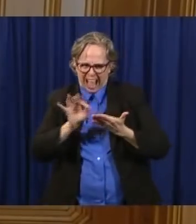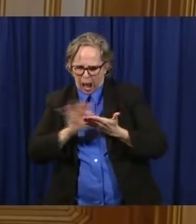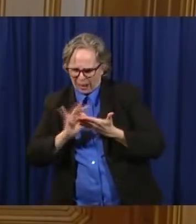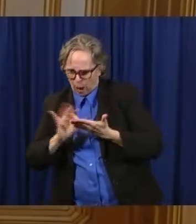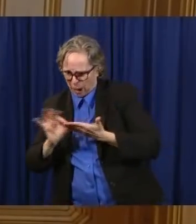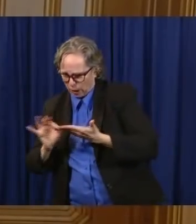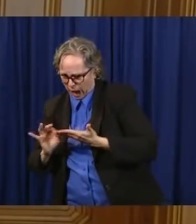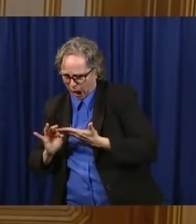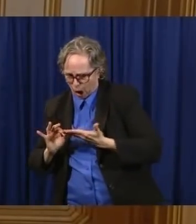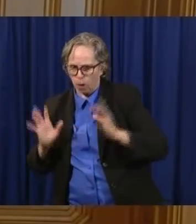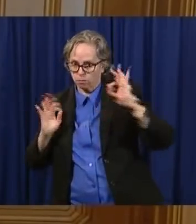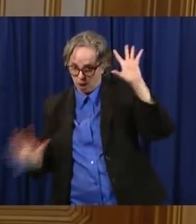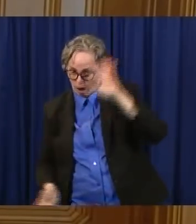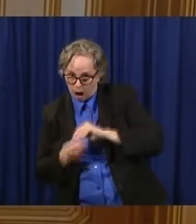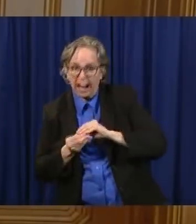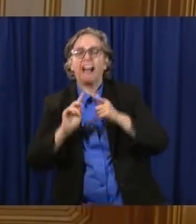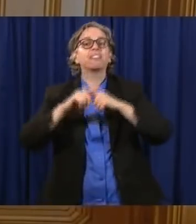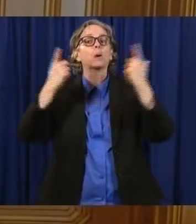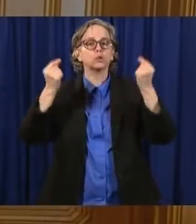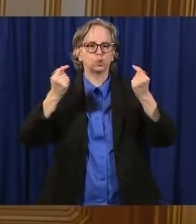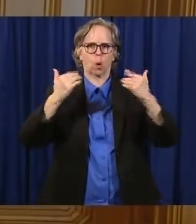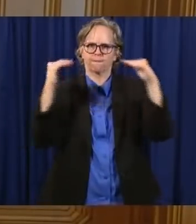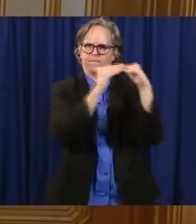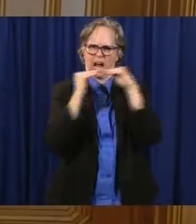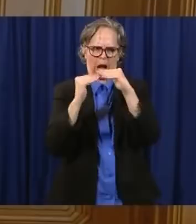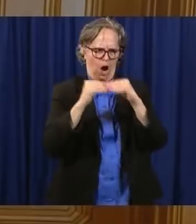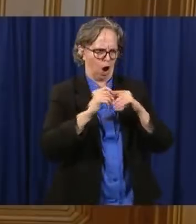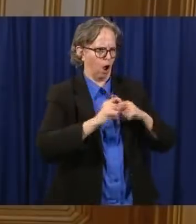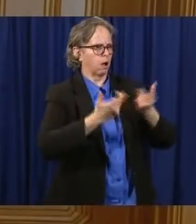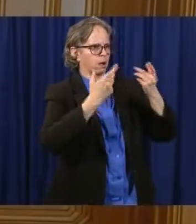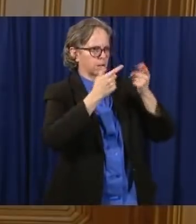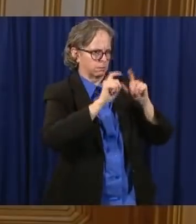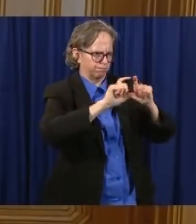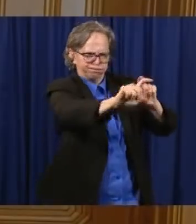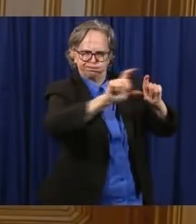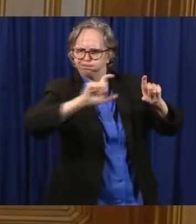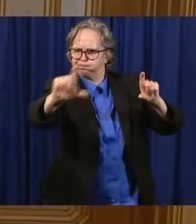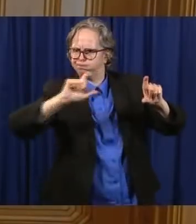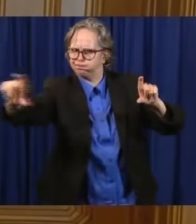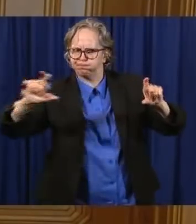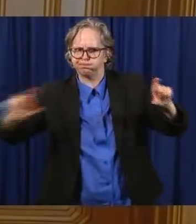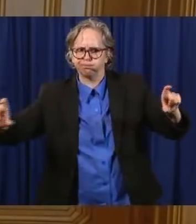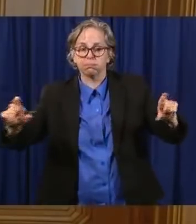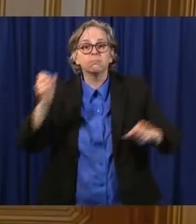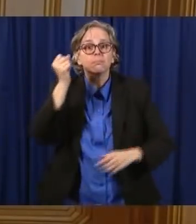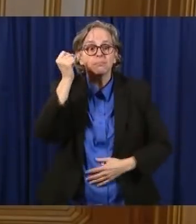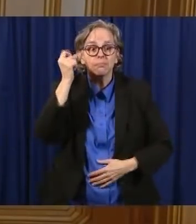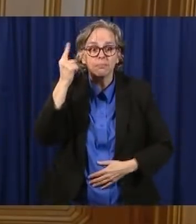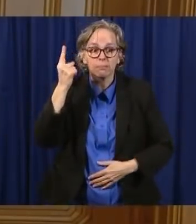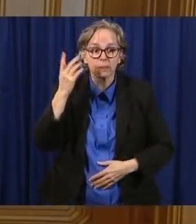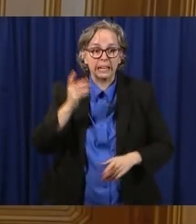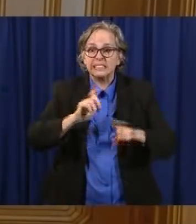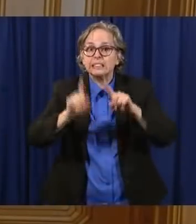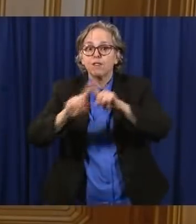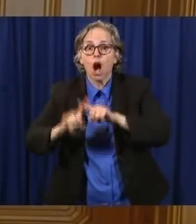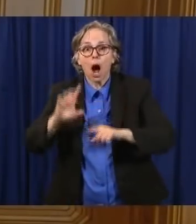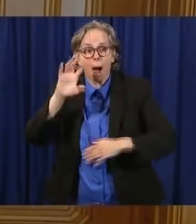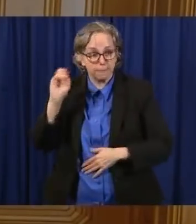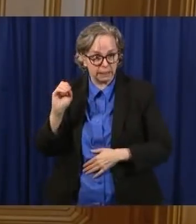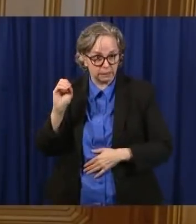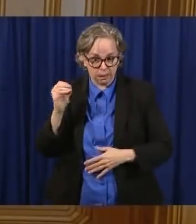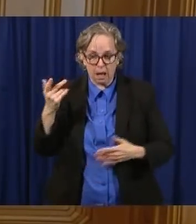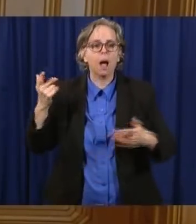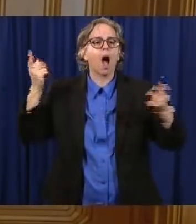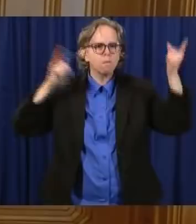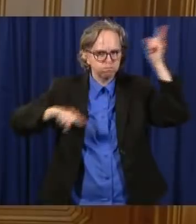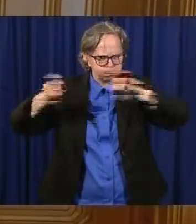do that. So I want to thank the alliance partners and participating companies that have come together to make this happen. I think we've got, I'm